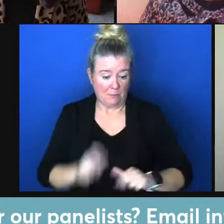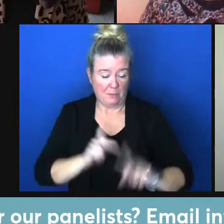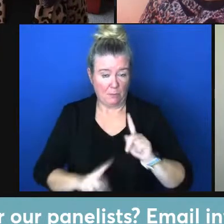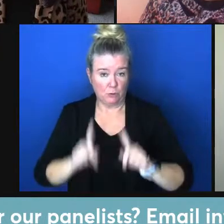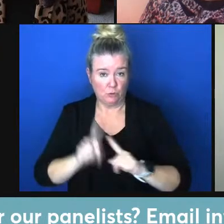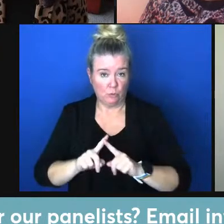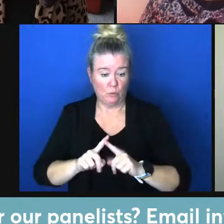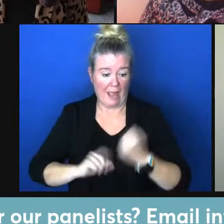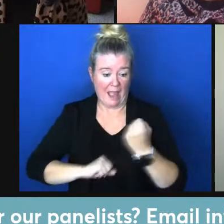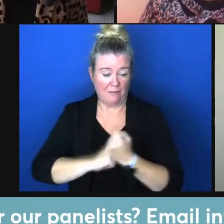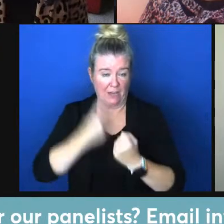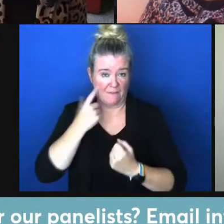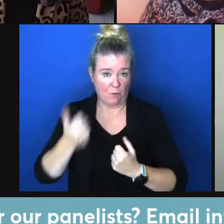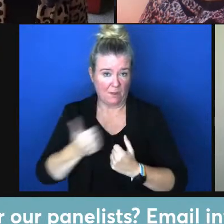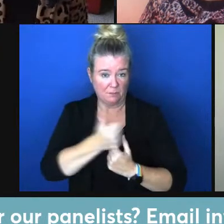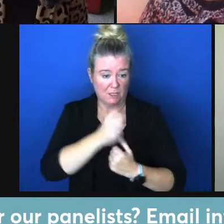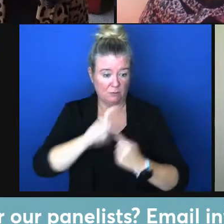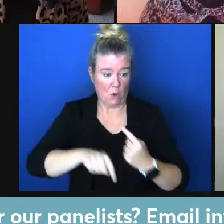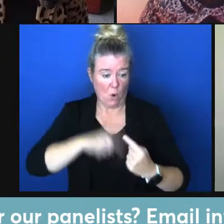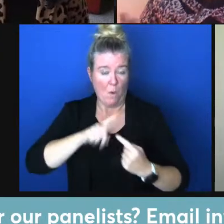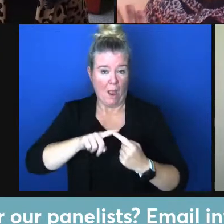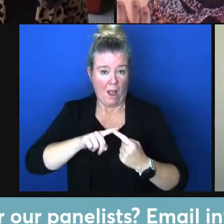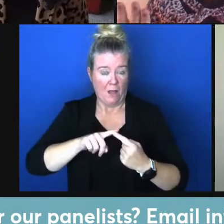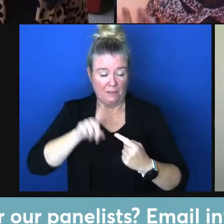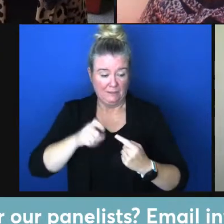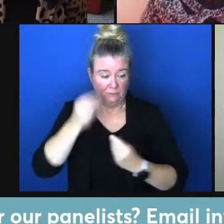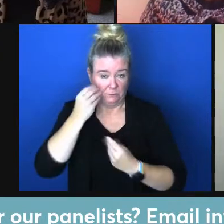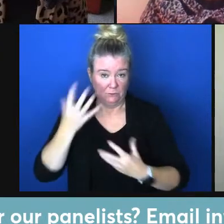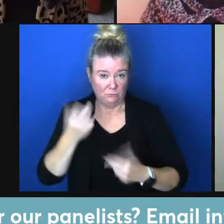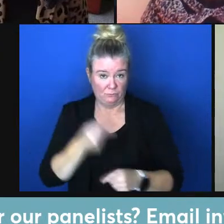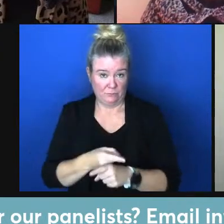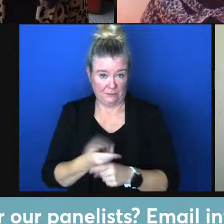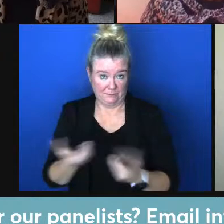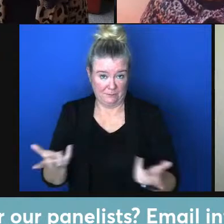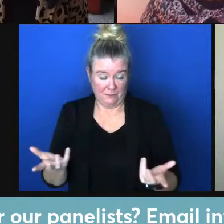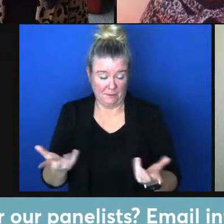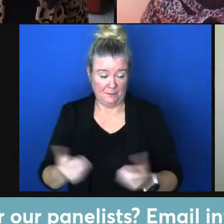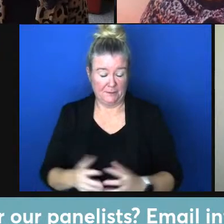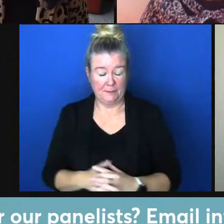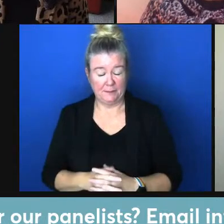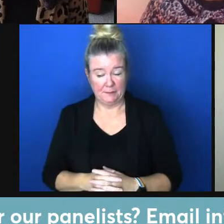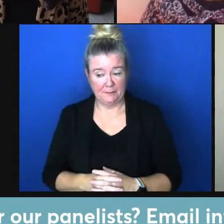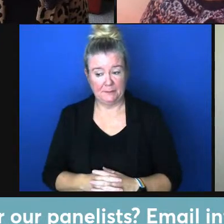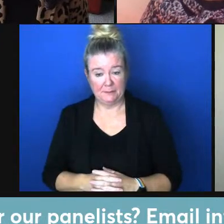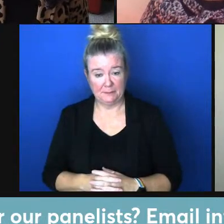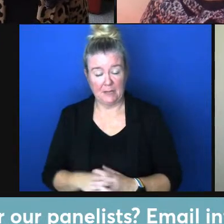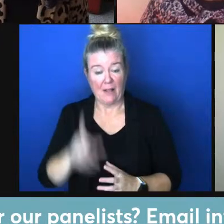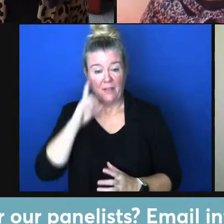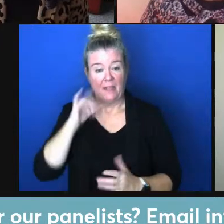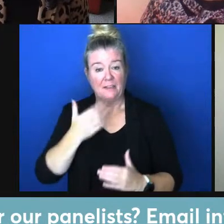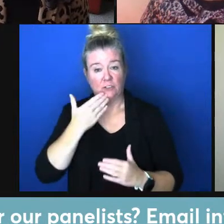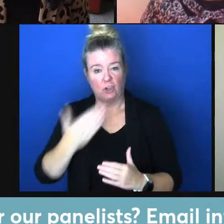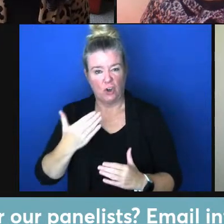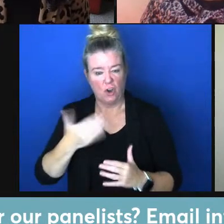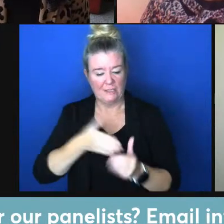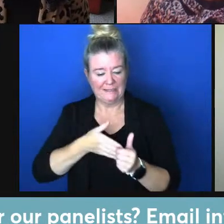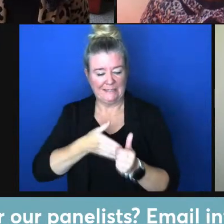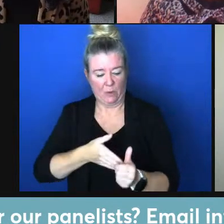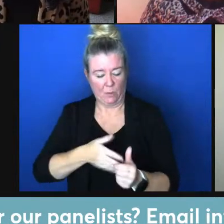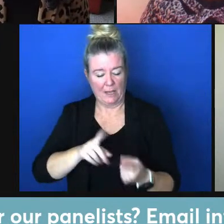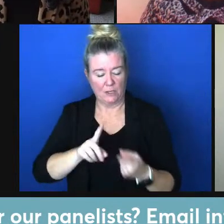effectively advocate for themselves? Well, people need information, right? I actually think this is a really good segue, though,